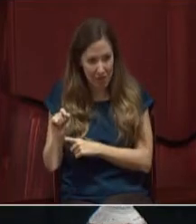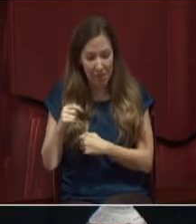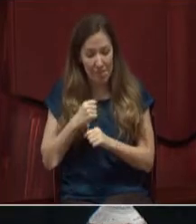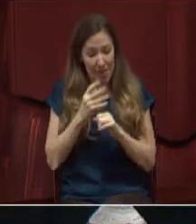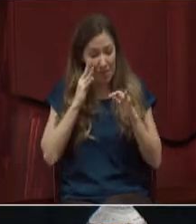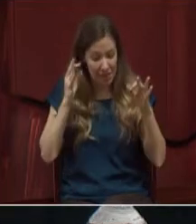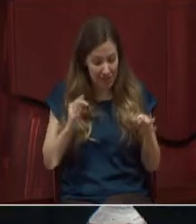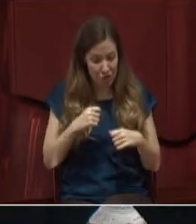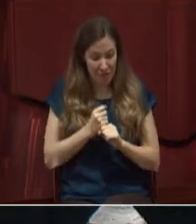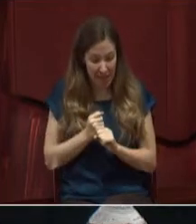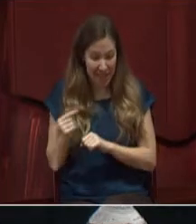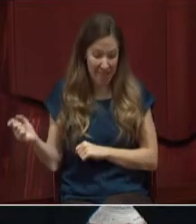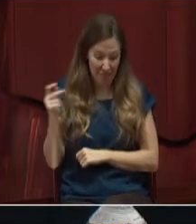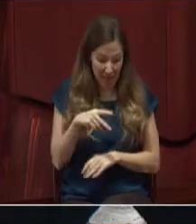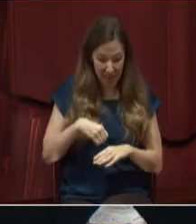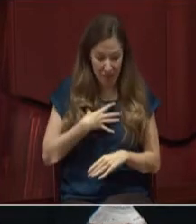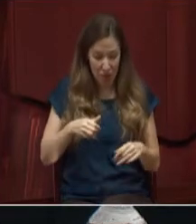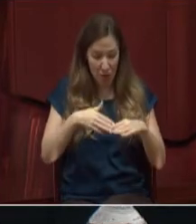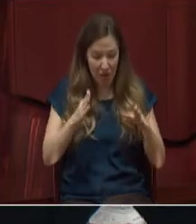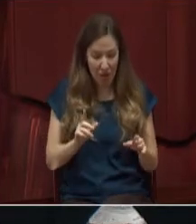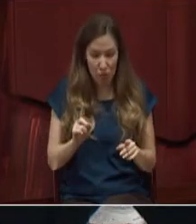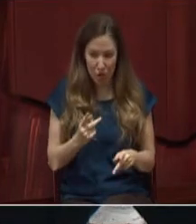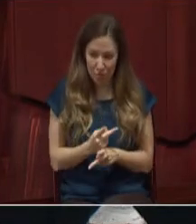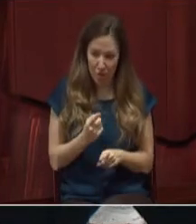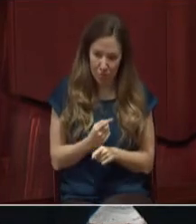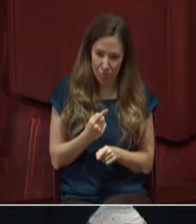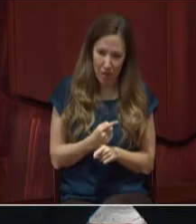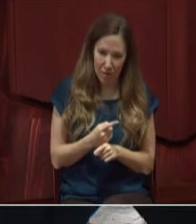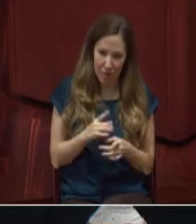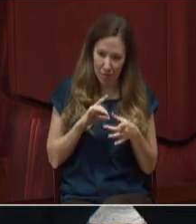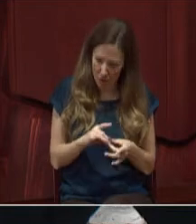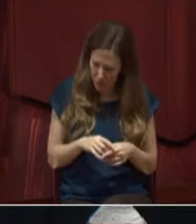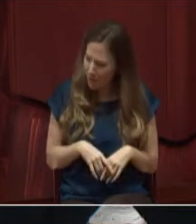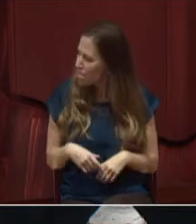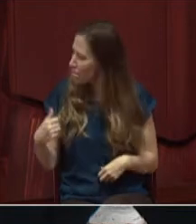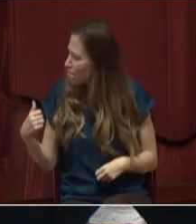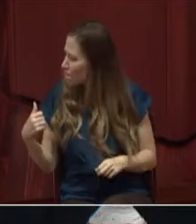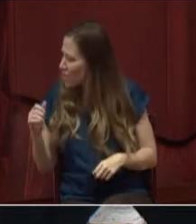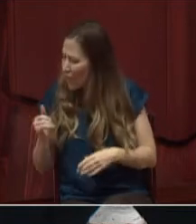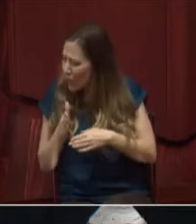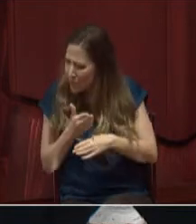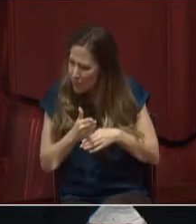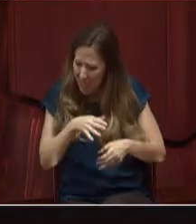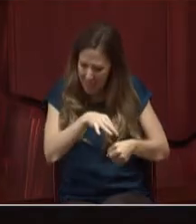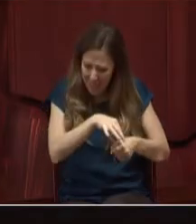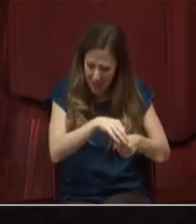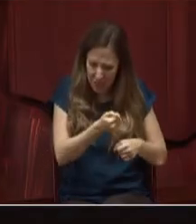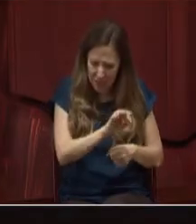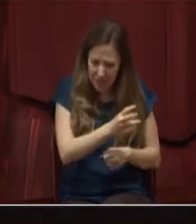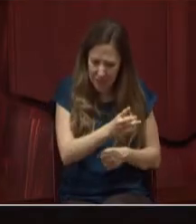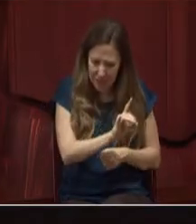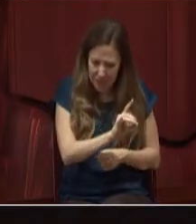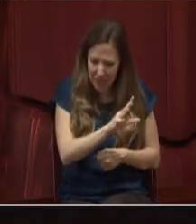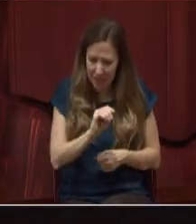decision-making back into the White House where it properly belonged. So this was between Richard Nixon getting elected in November of 1968 and taking the oath